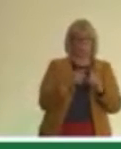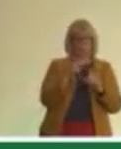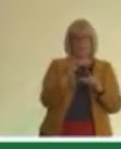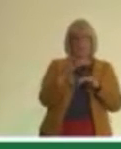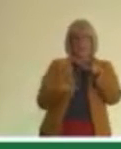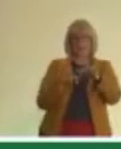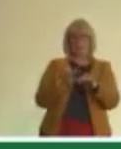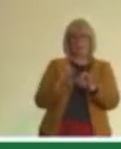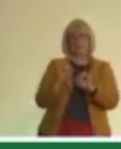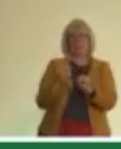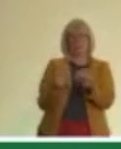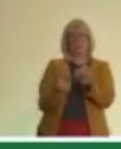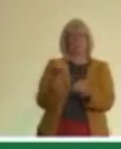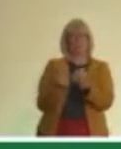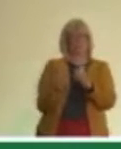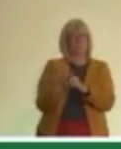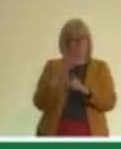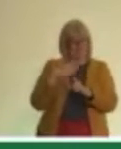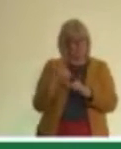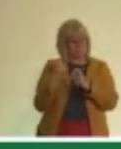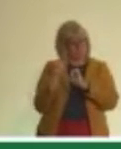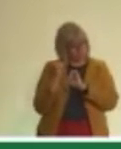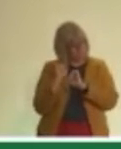those beings on this planet.